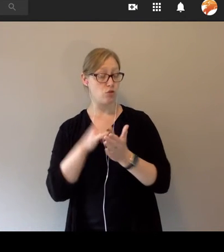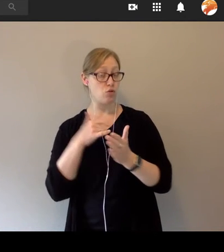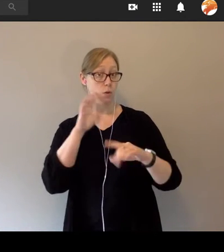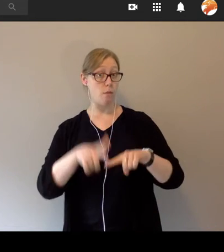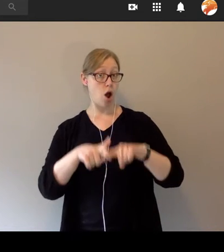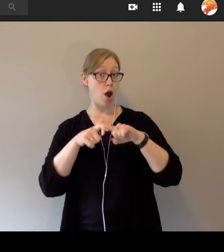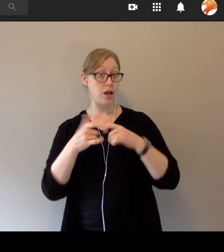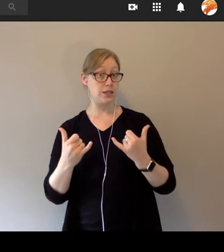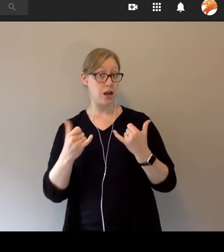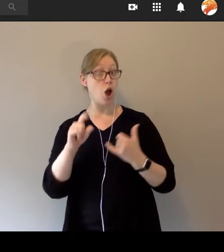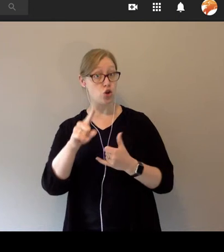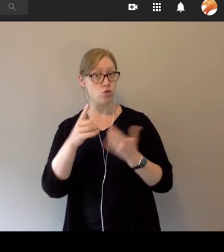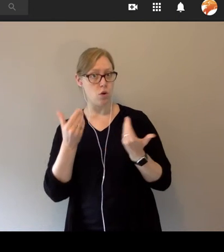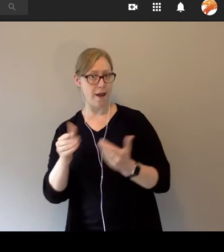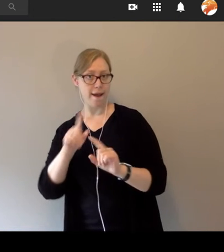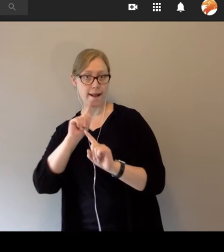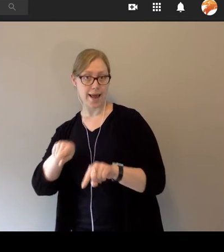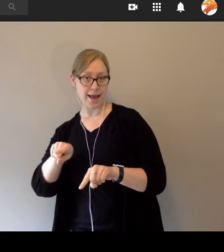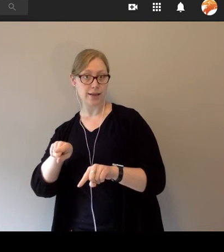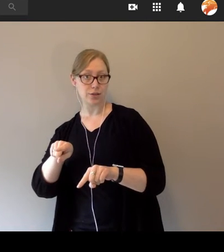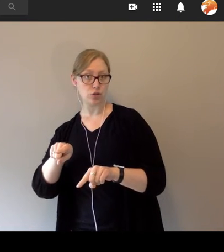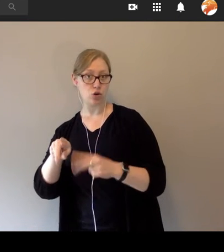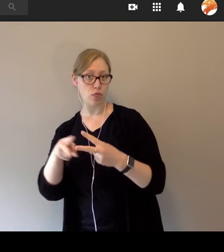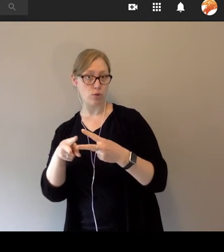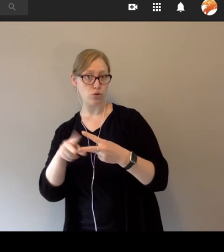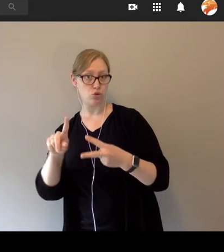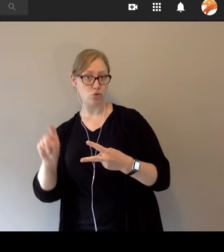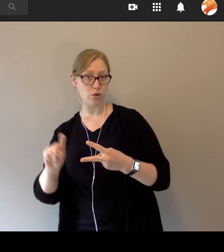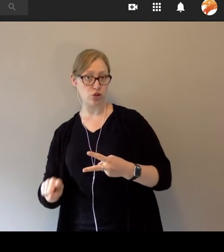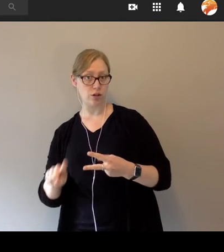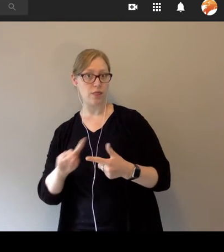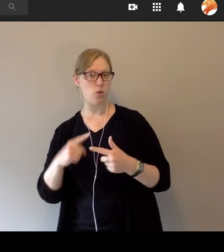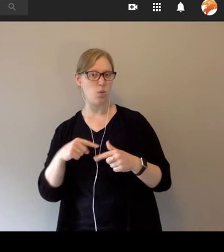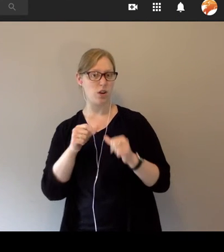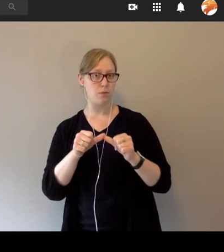questions, and then we'll continue in a moment.